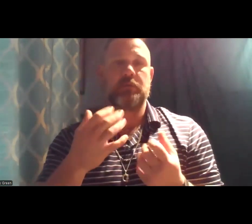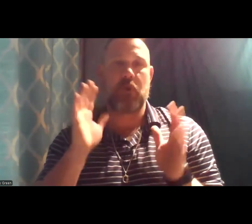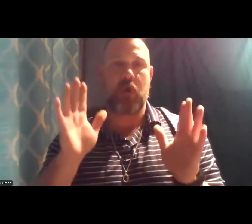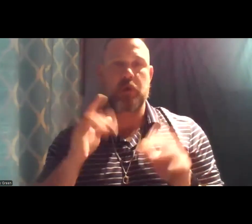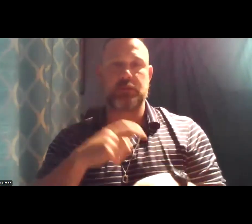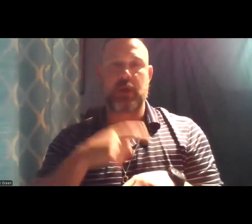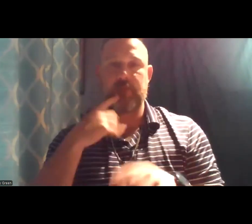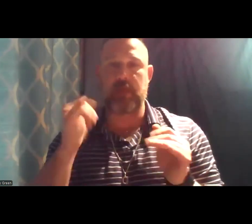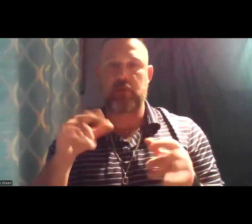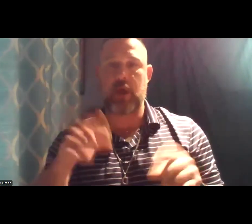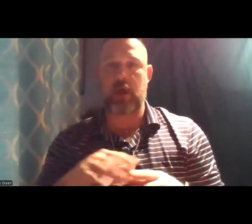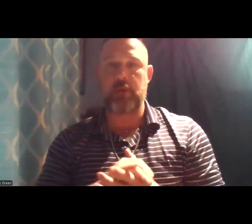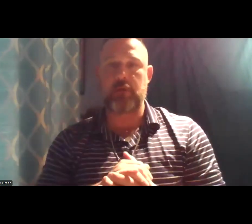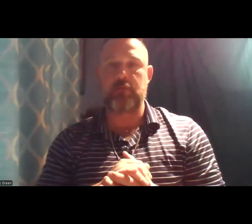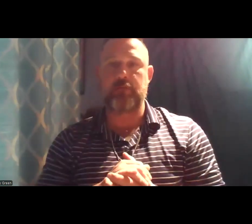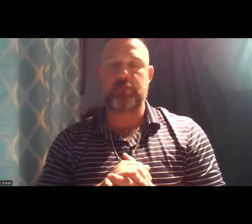happen.